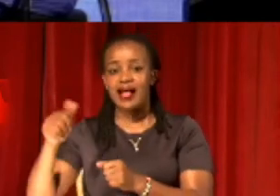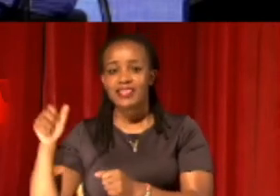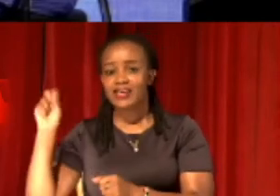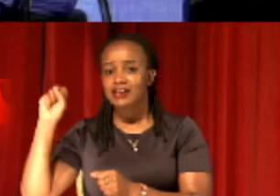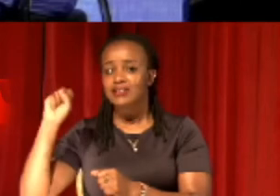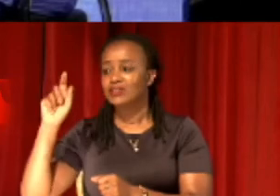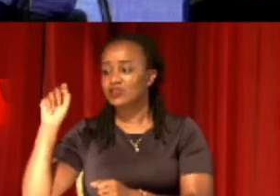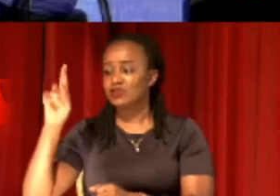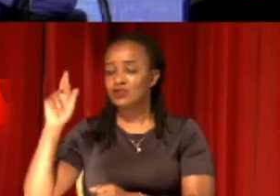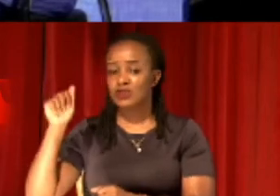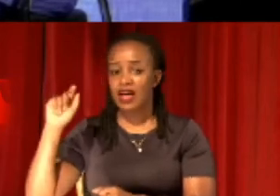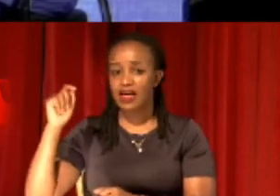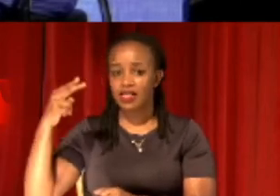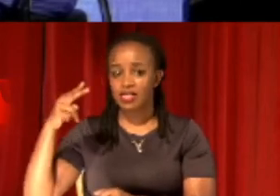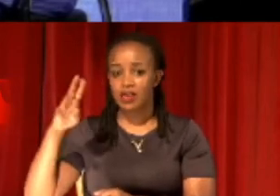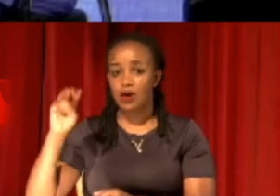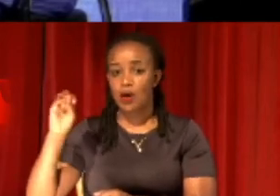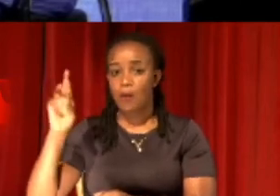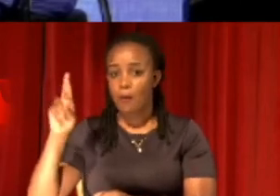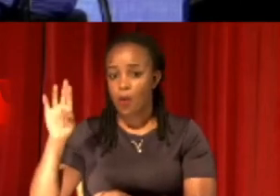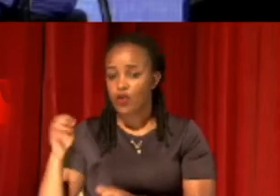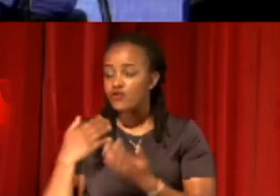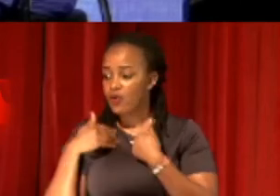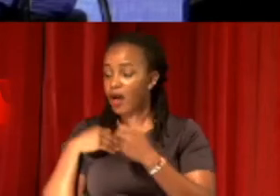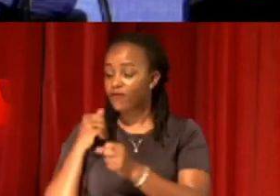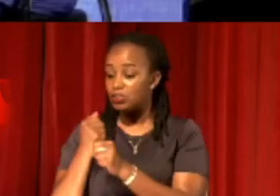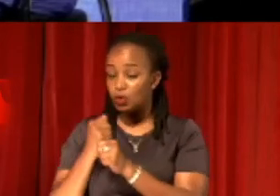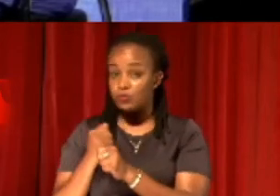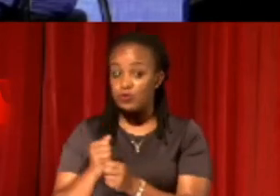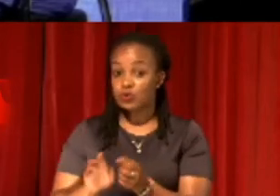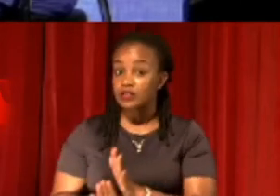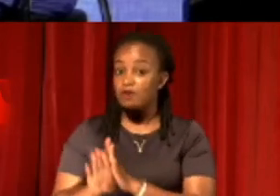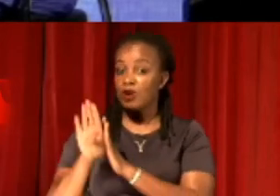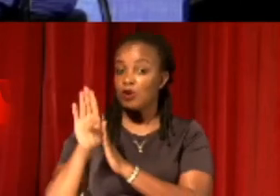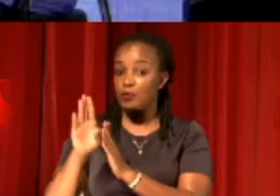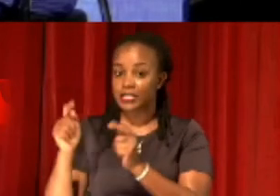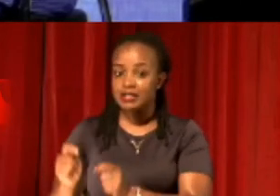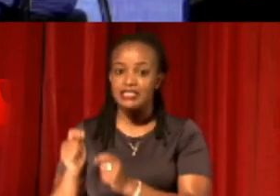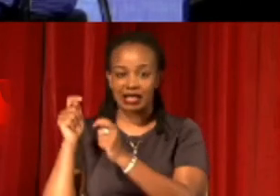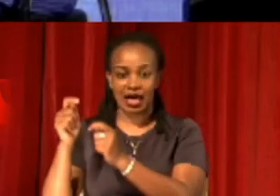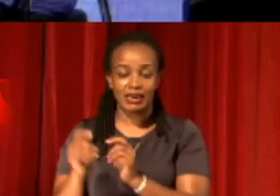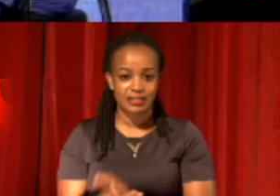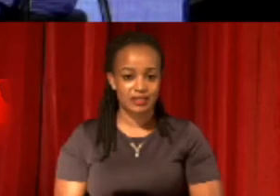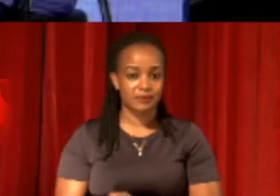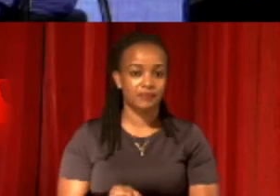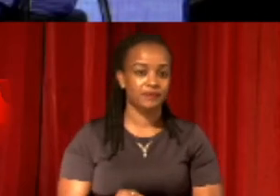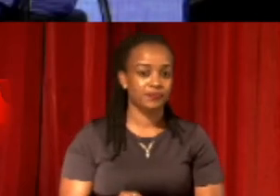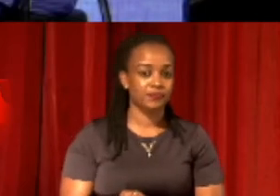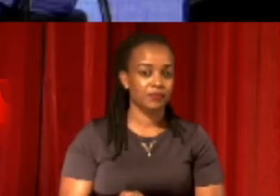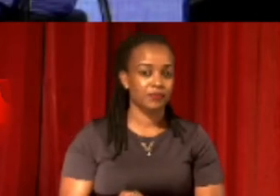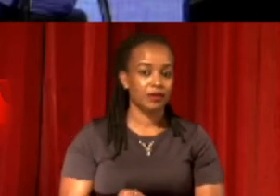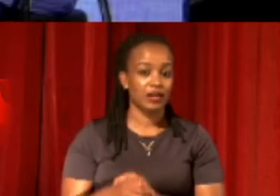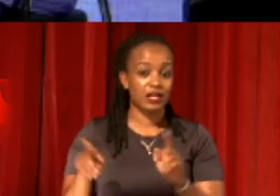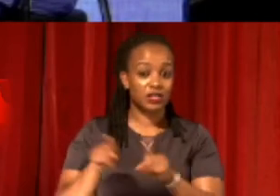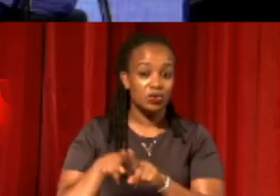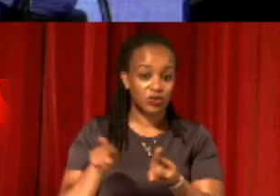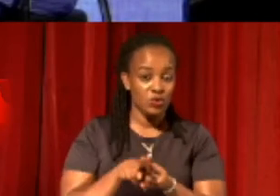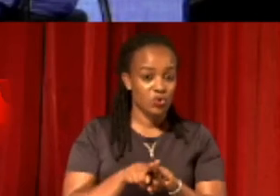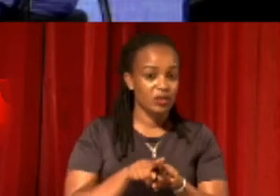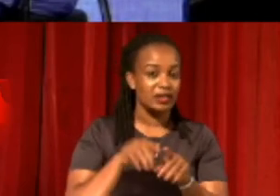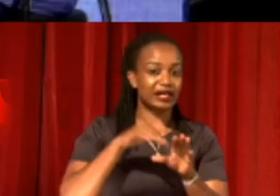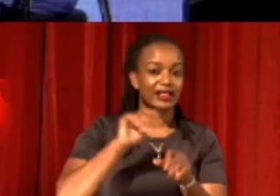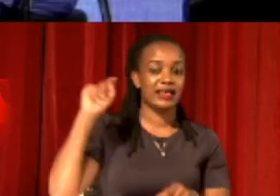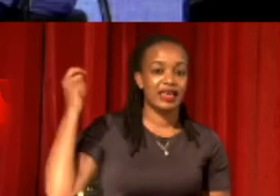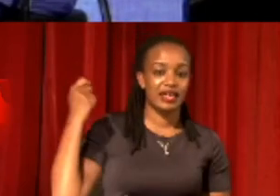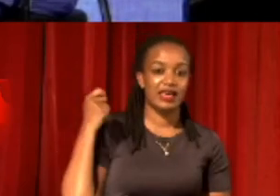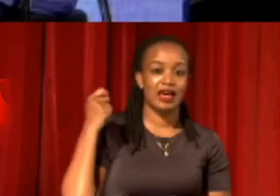You have quite the career in developing talent as well. And just right across here also the Kenya Conservatory of Music. The Kenya Conservatory of Music. Yes. I was